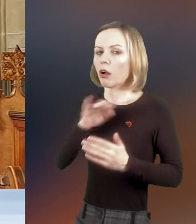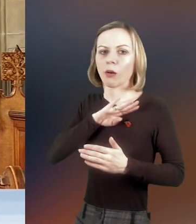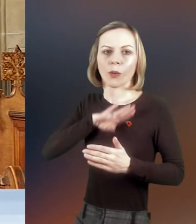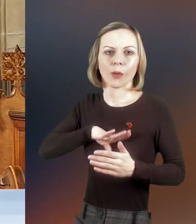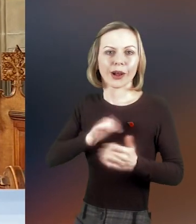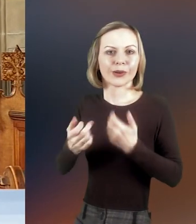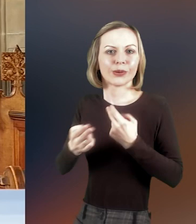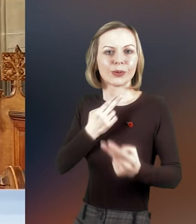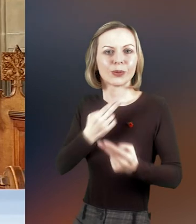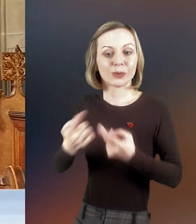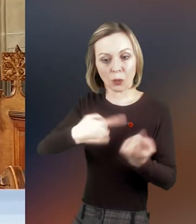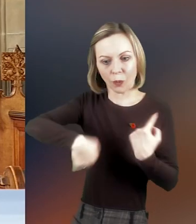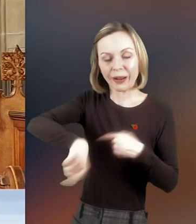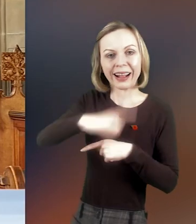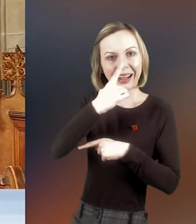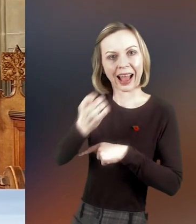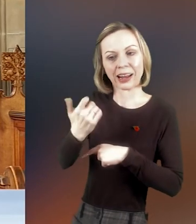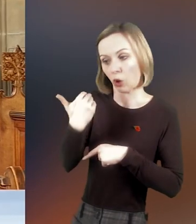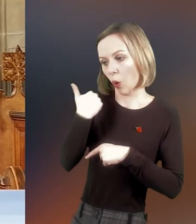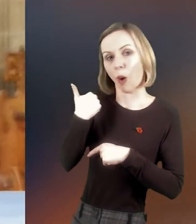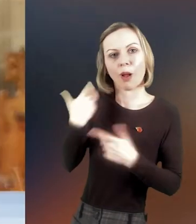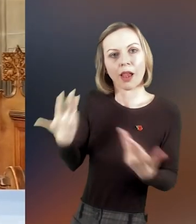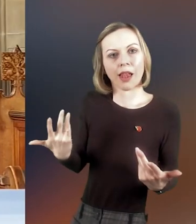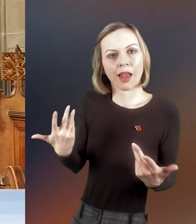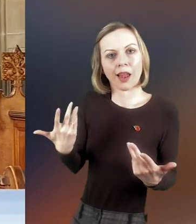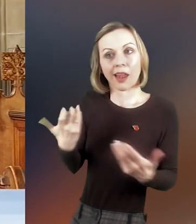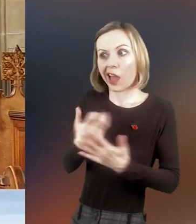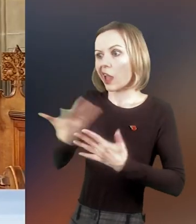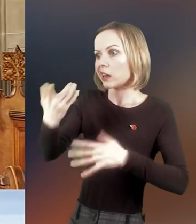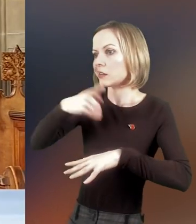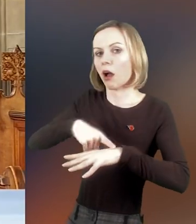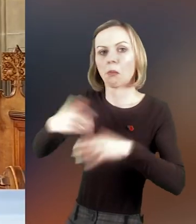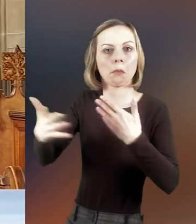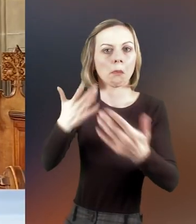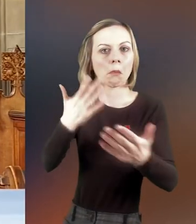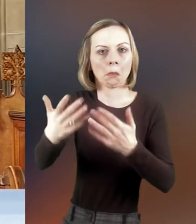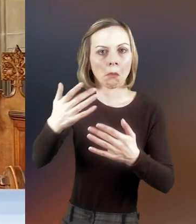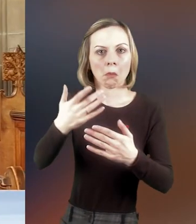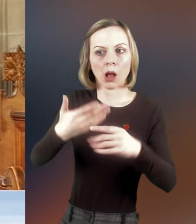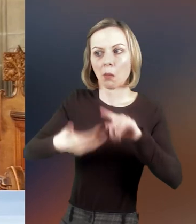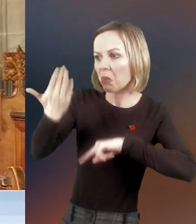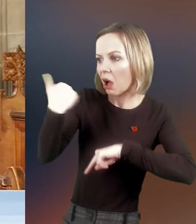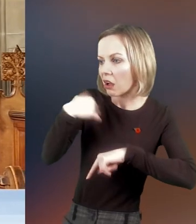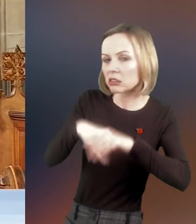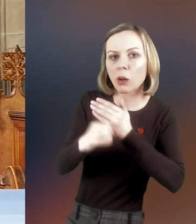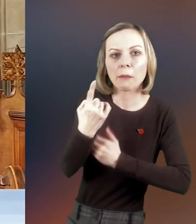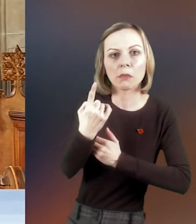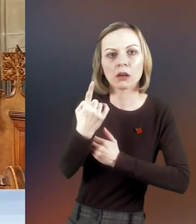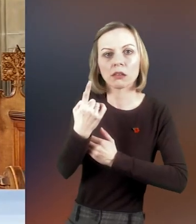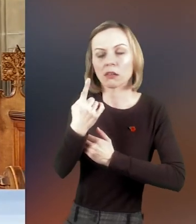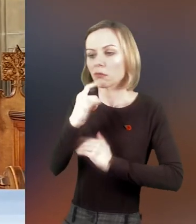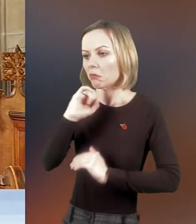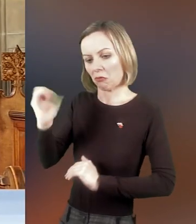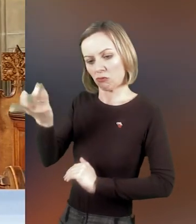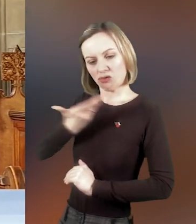this is, that all of us are eligible and capable of being called at any given time,